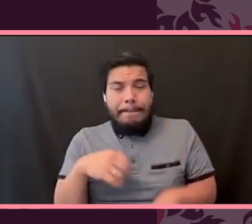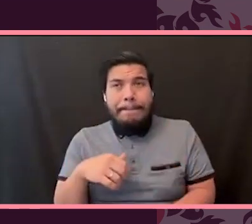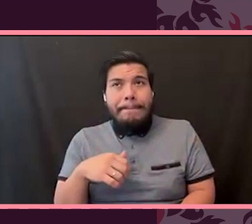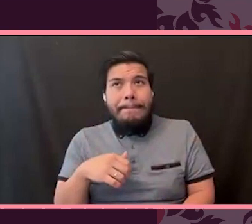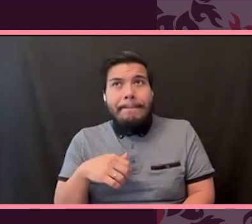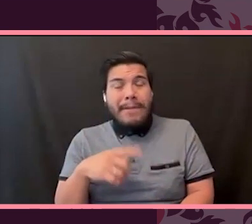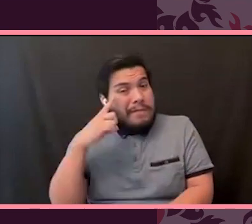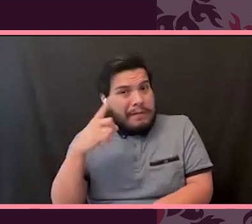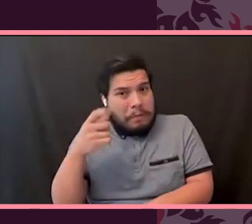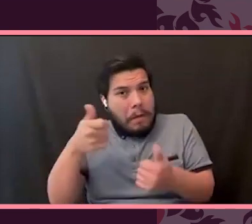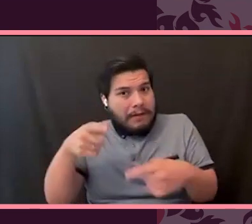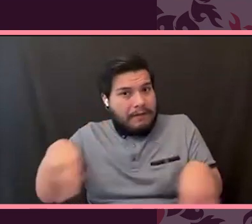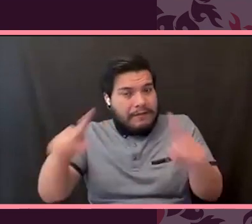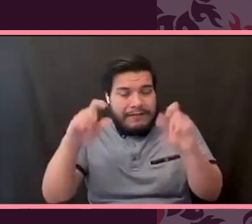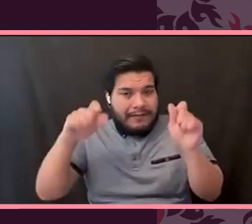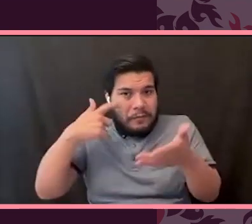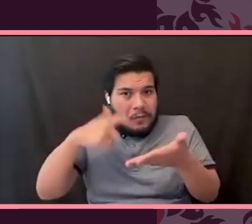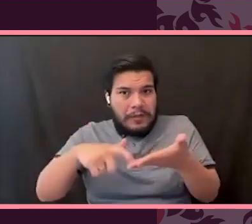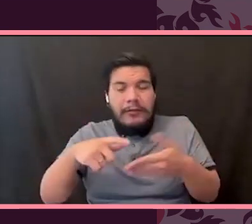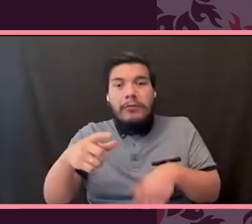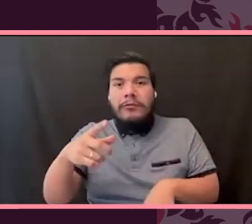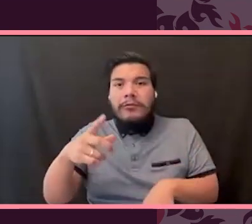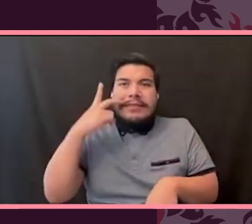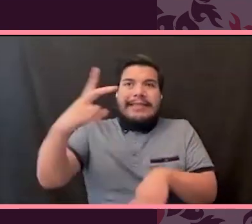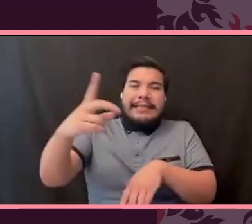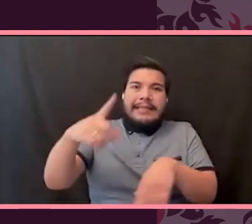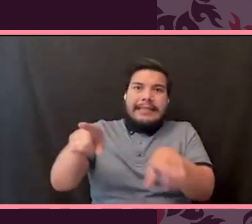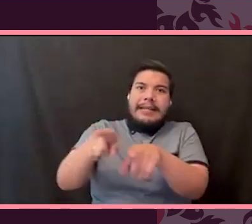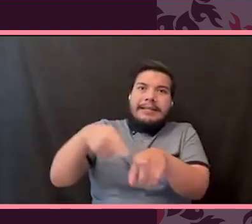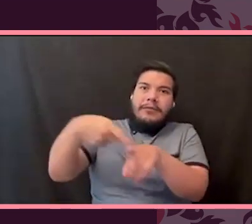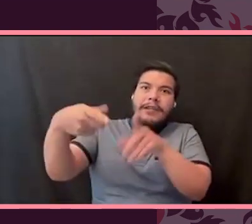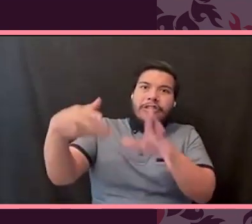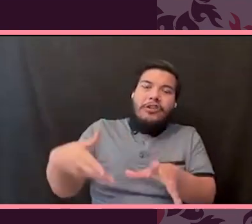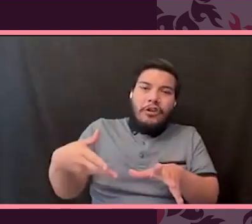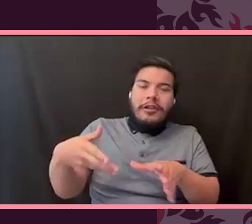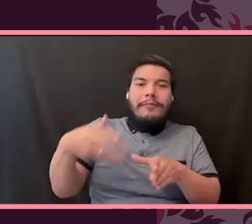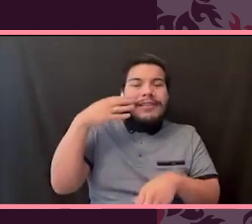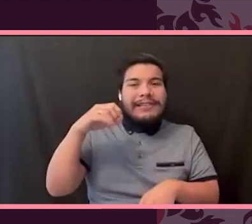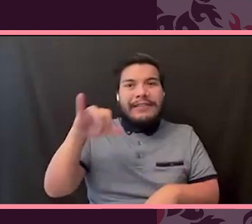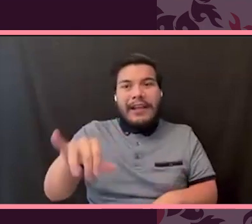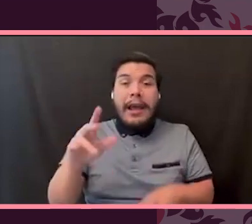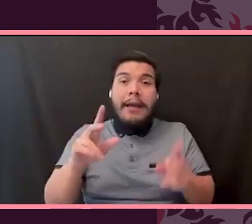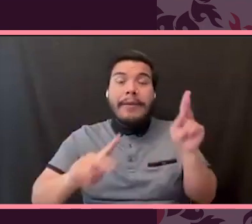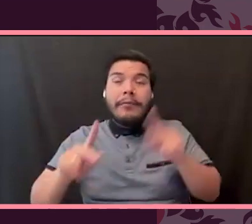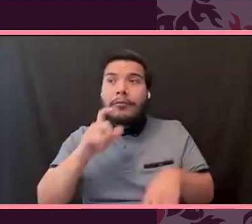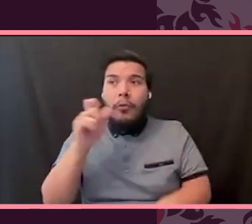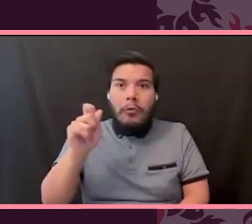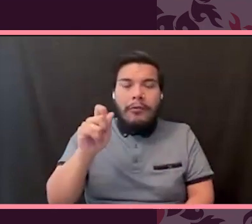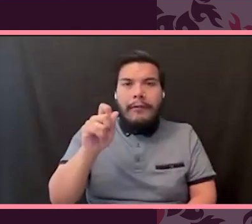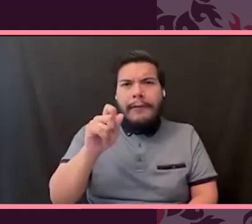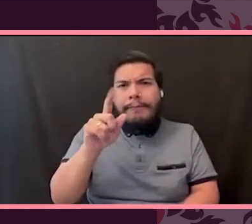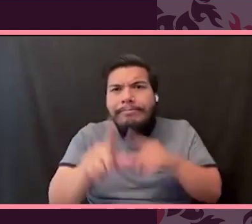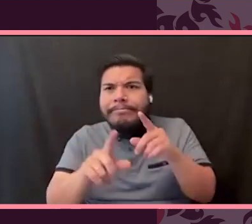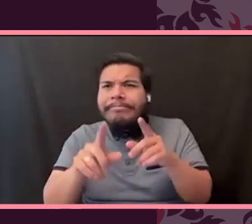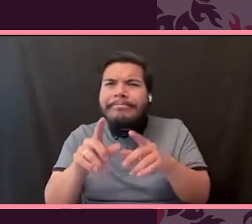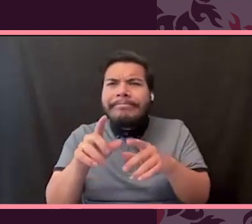call can recognize, is we're always seen as the professional, right? So because of that, individuals never question the professional. So they just